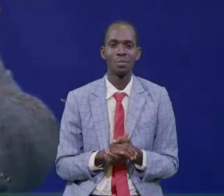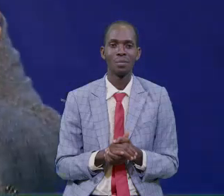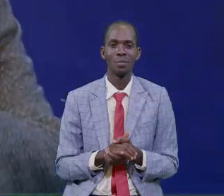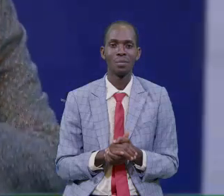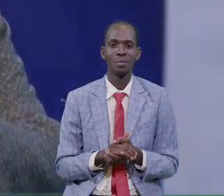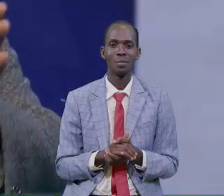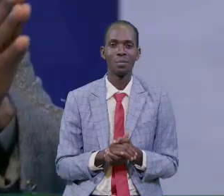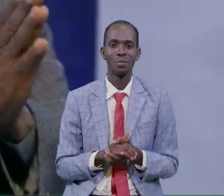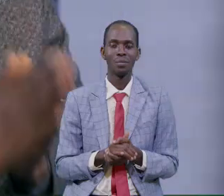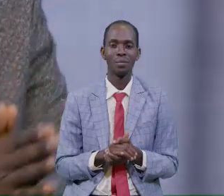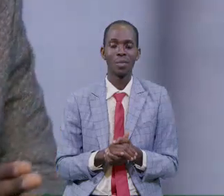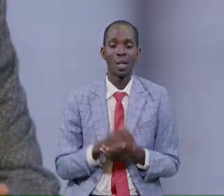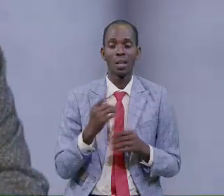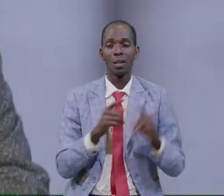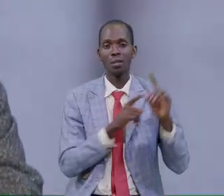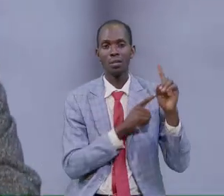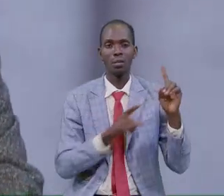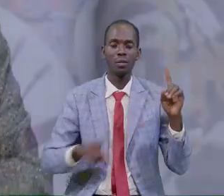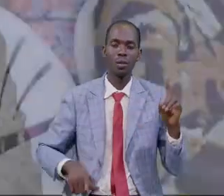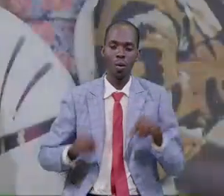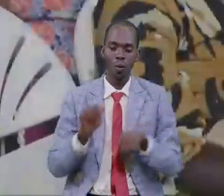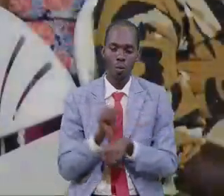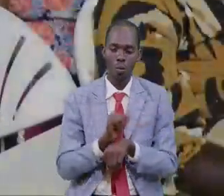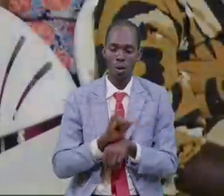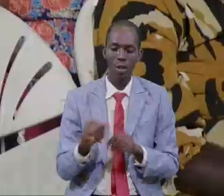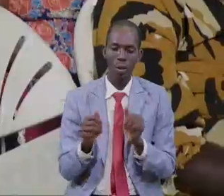The Lord walking with them.